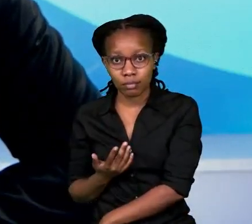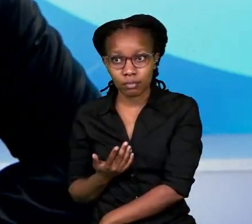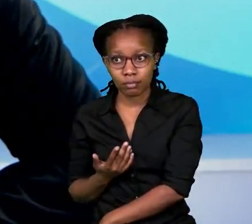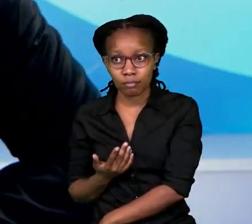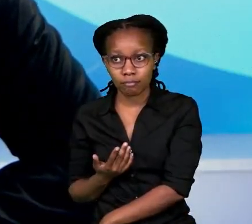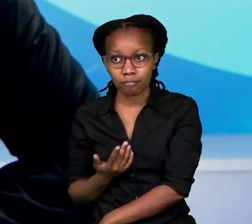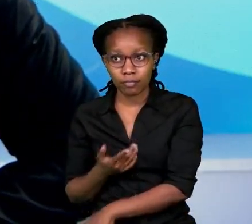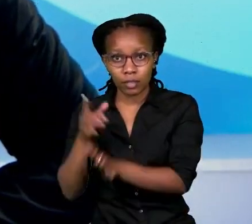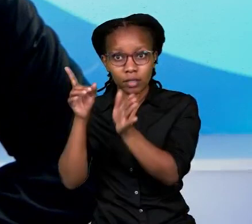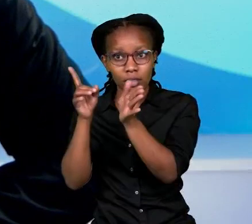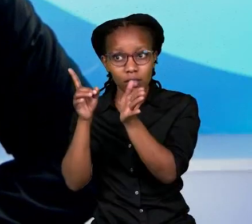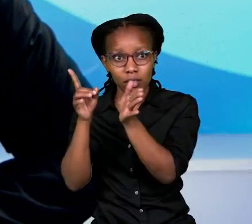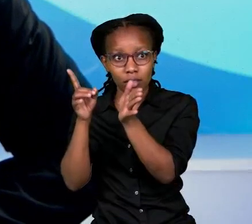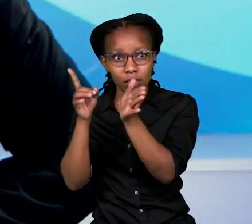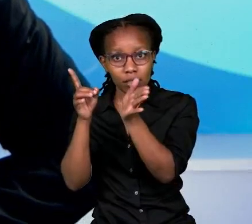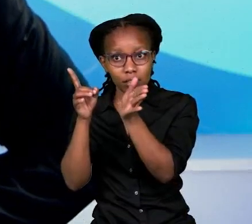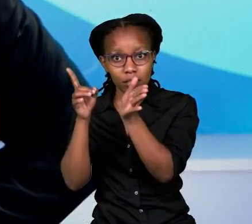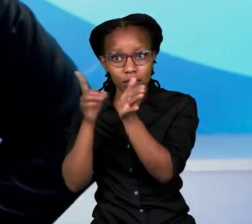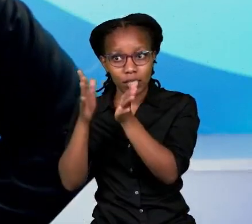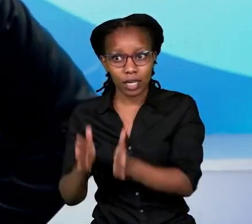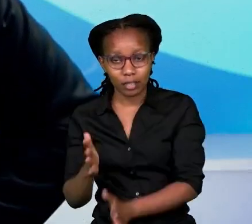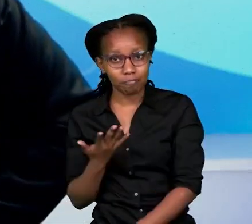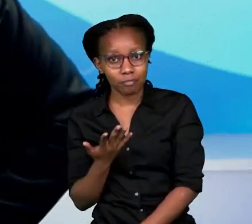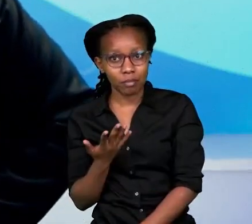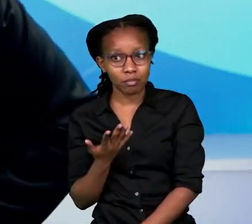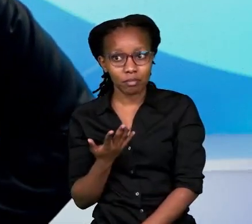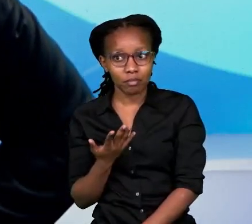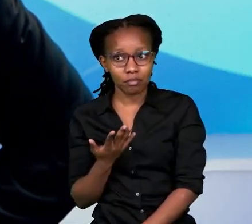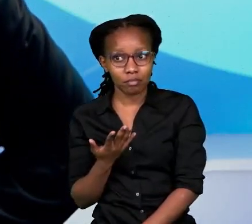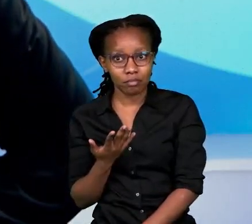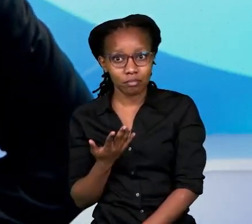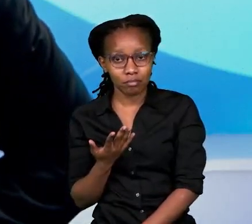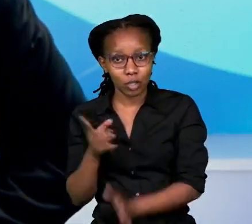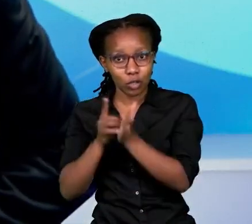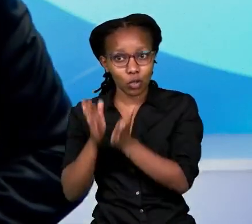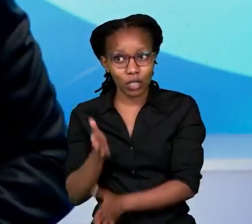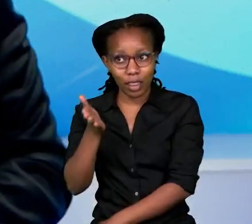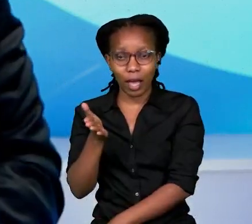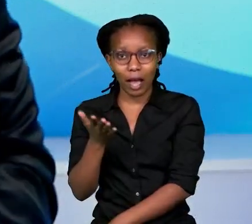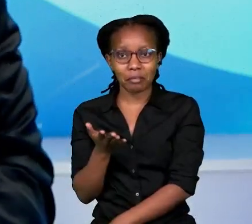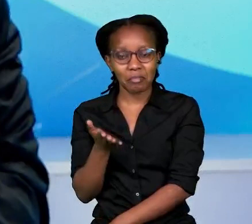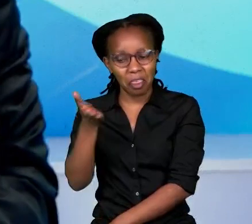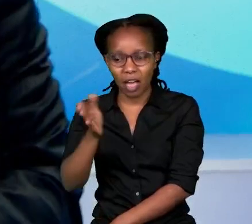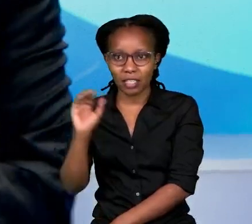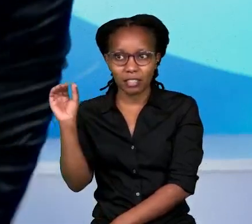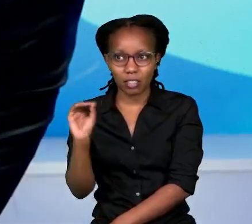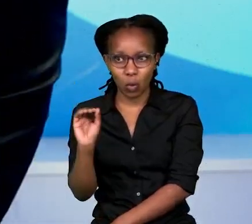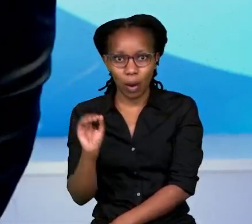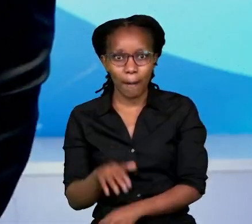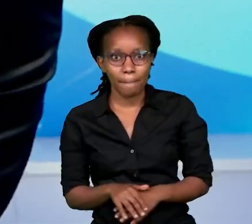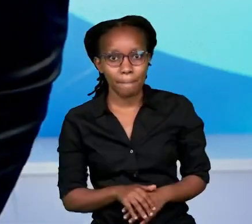I'm seeing Daktari from my end. My director, Lynette, do we have the Daktari? Not yet? All right, let me bring it